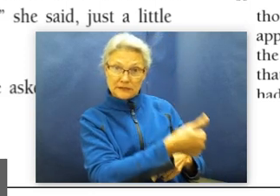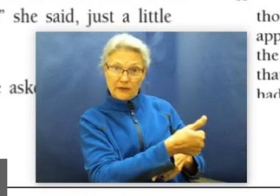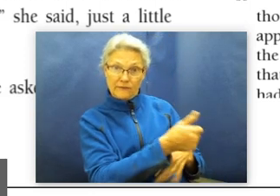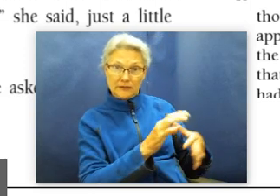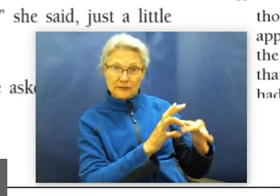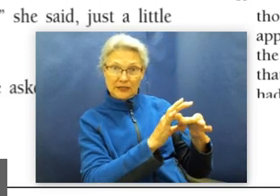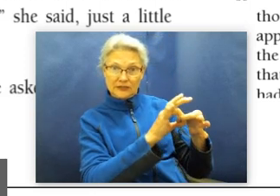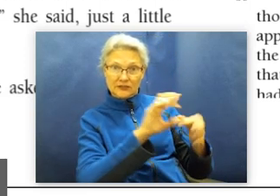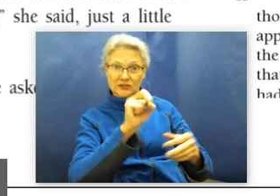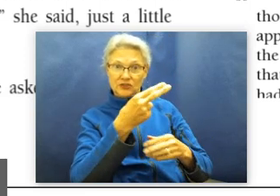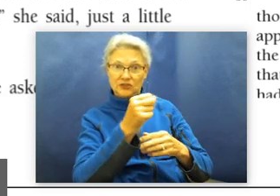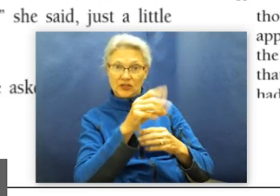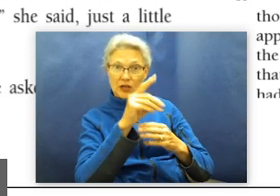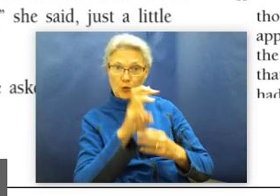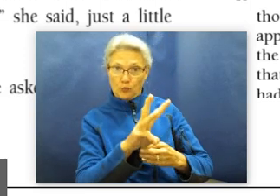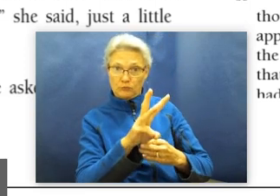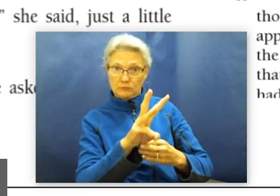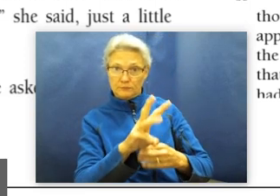himself.